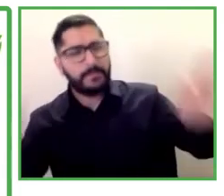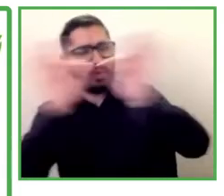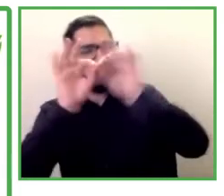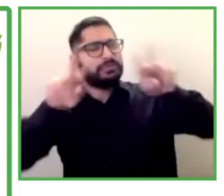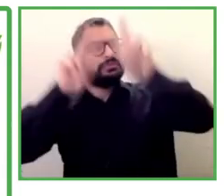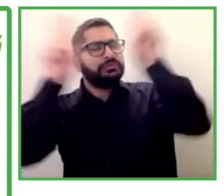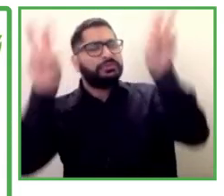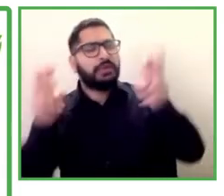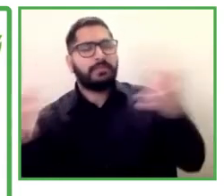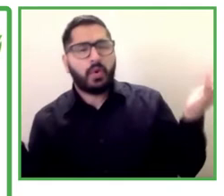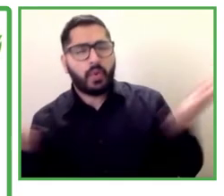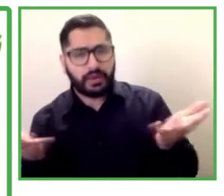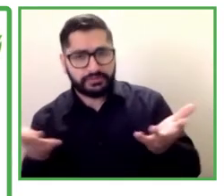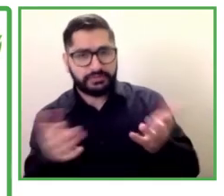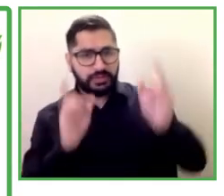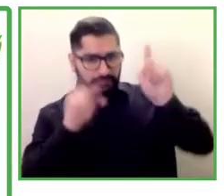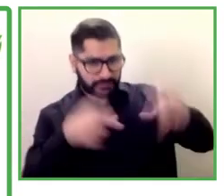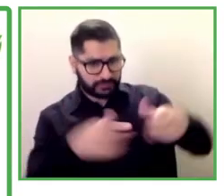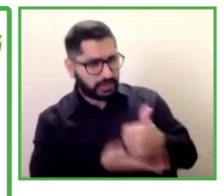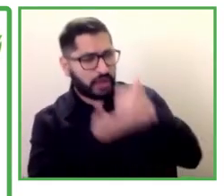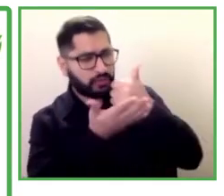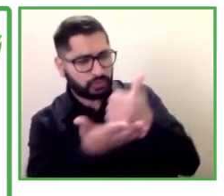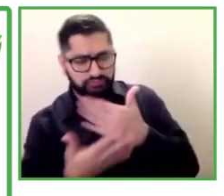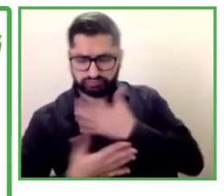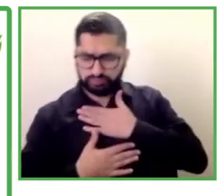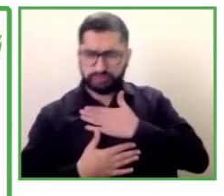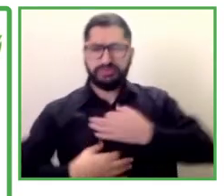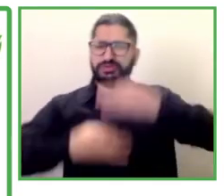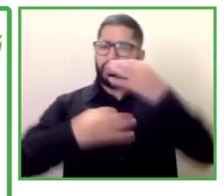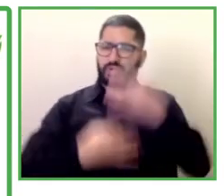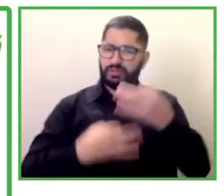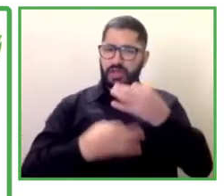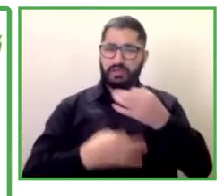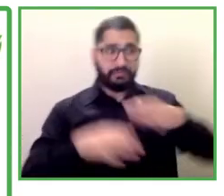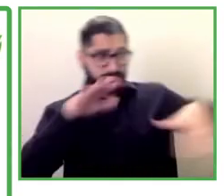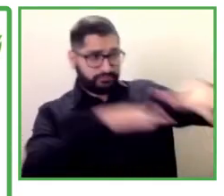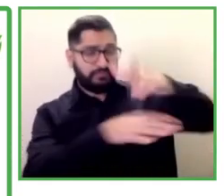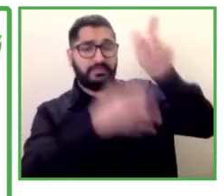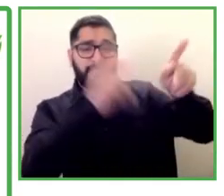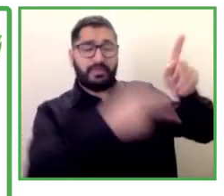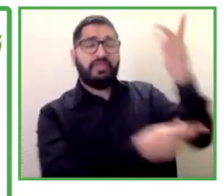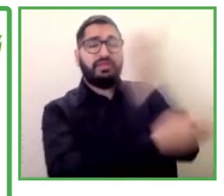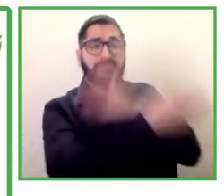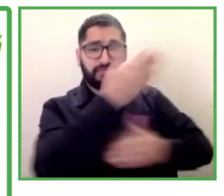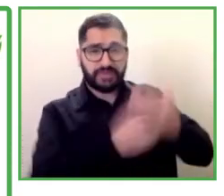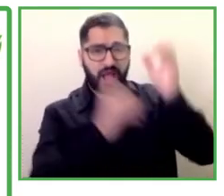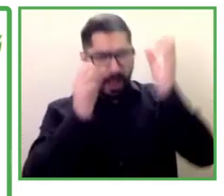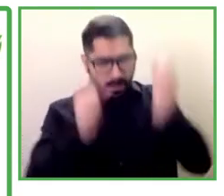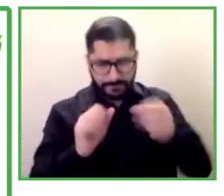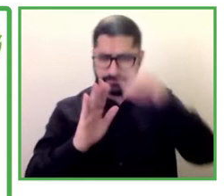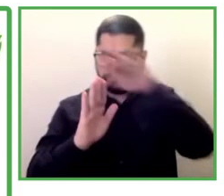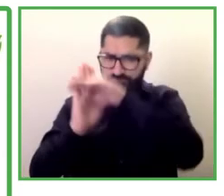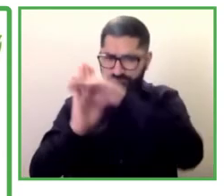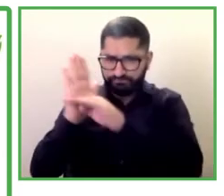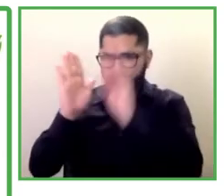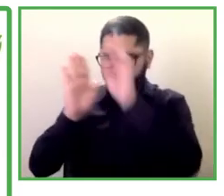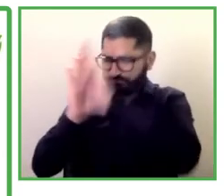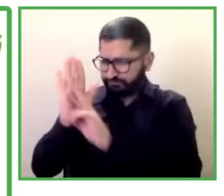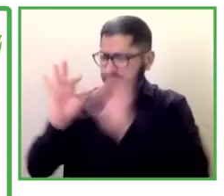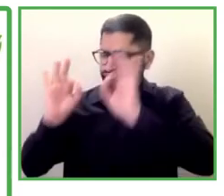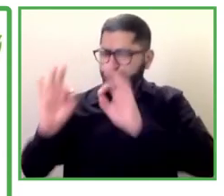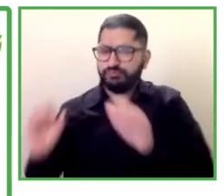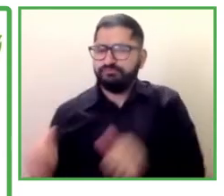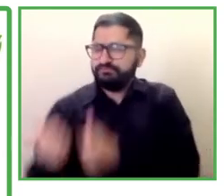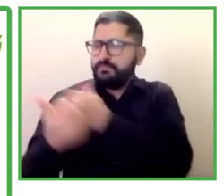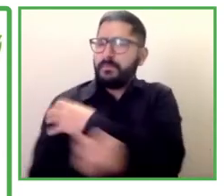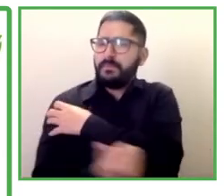and also provides a series of coinciding policy frameworks with policy options and examples in action already